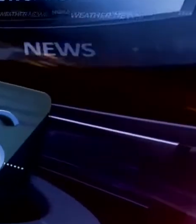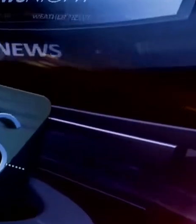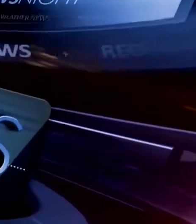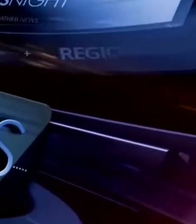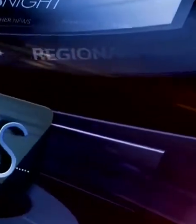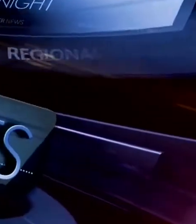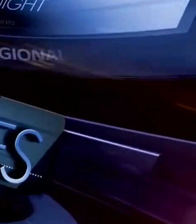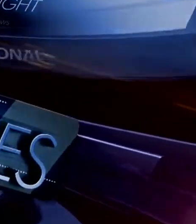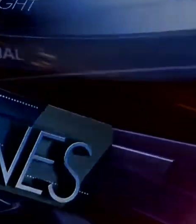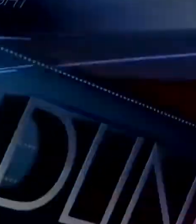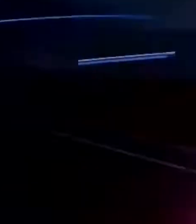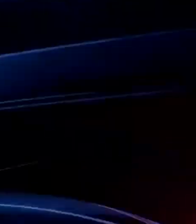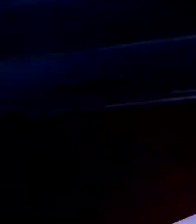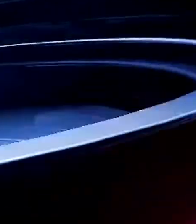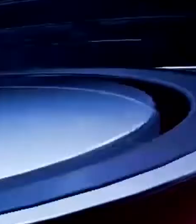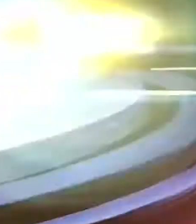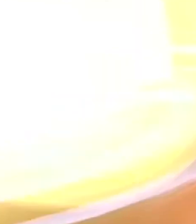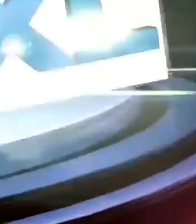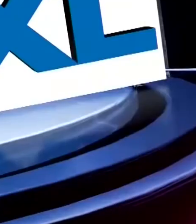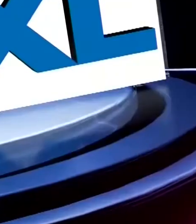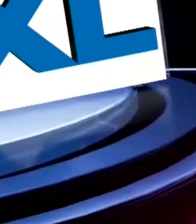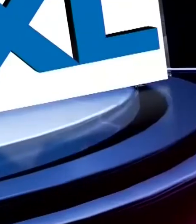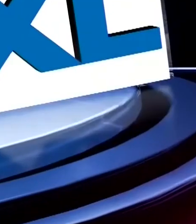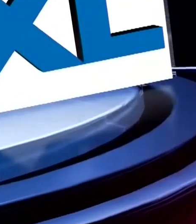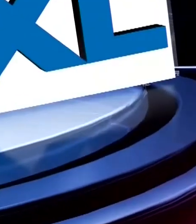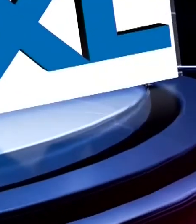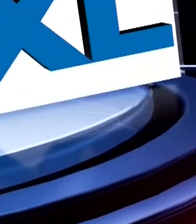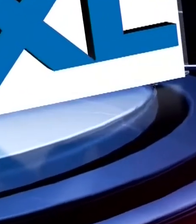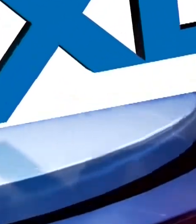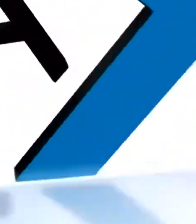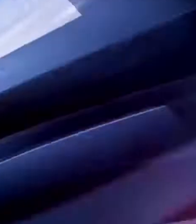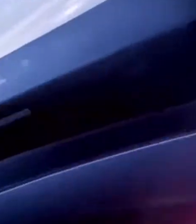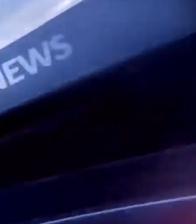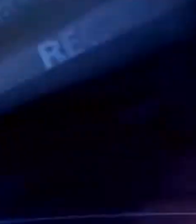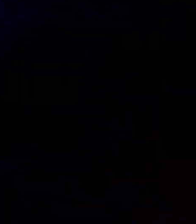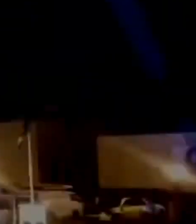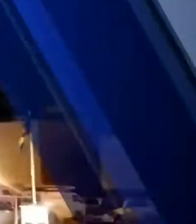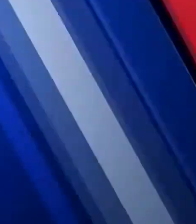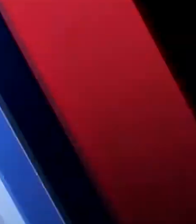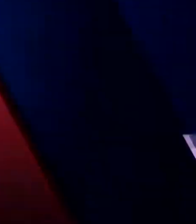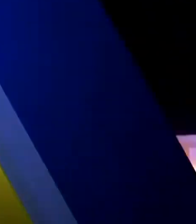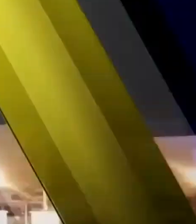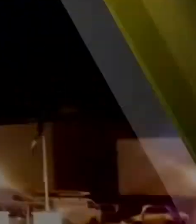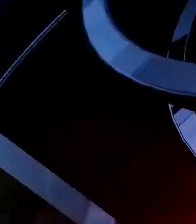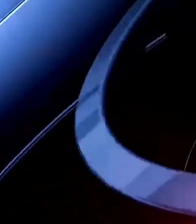Newsnight Headlines was brought to you compliments Omega XL.